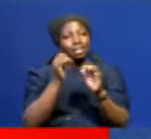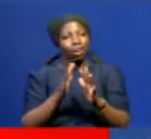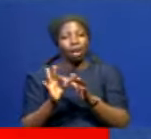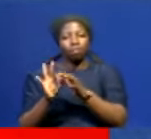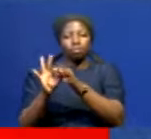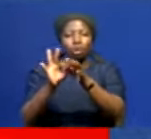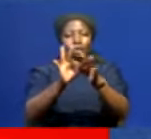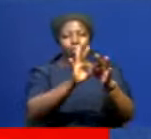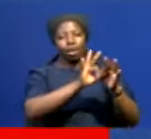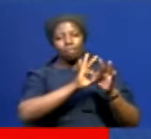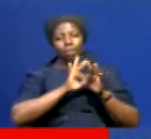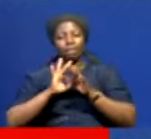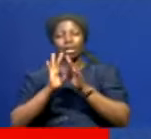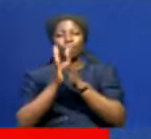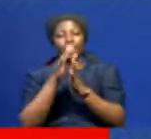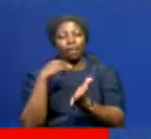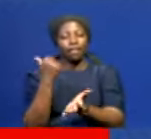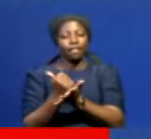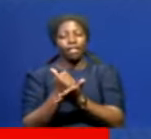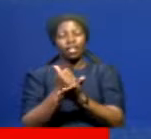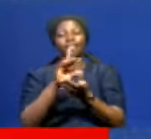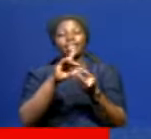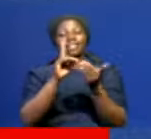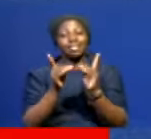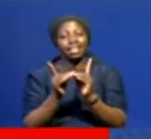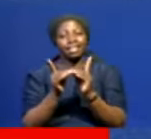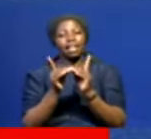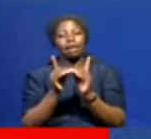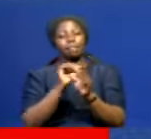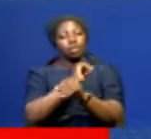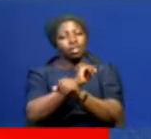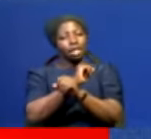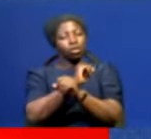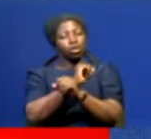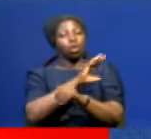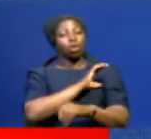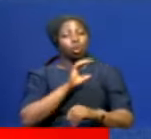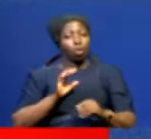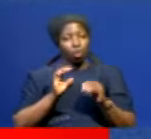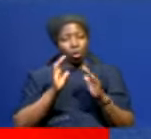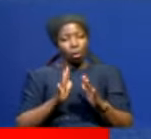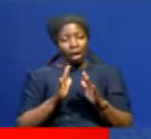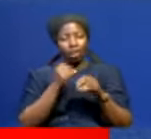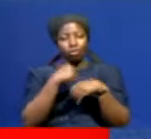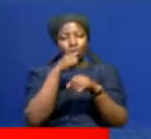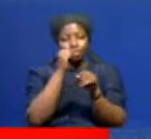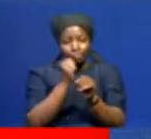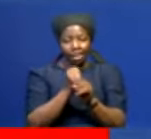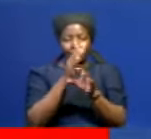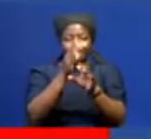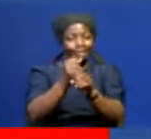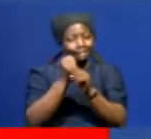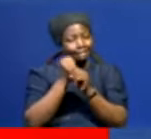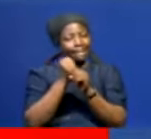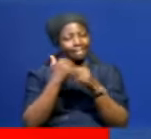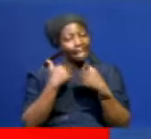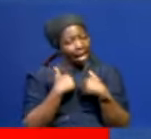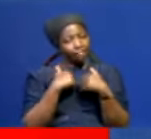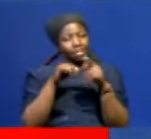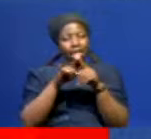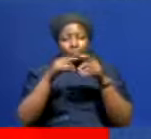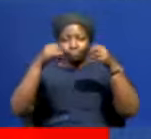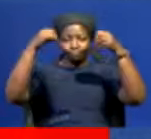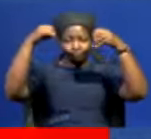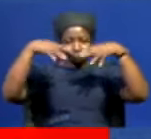collaborate with the Office of the Data Protection Commissioner to enhance trust and transparency in the processing of